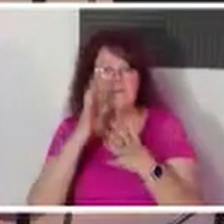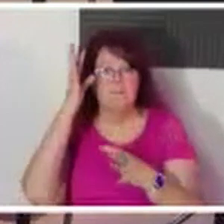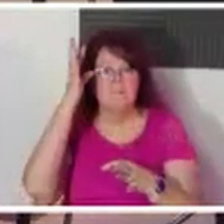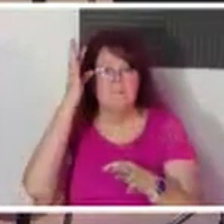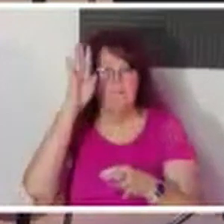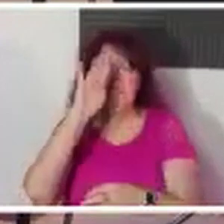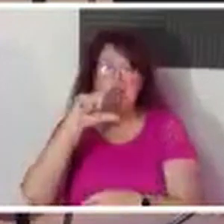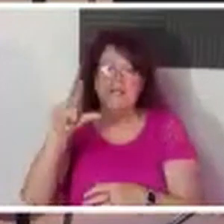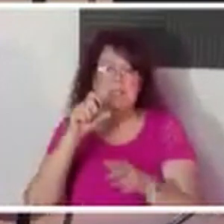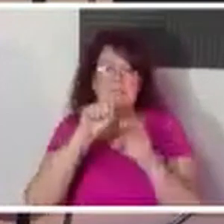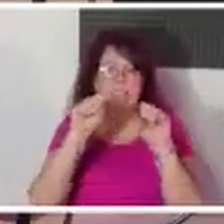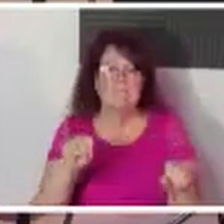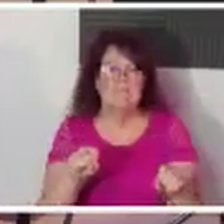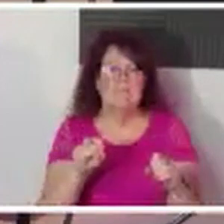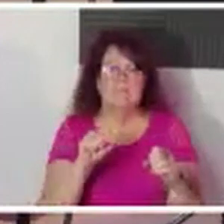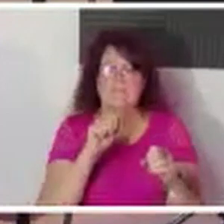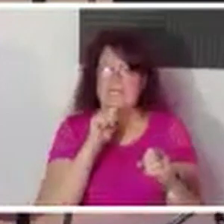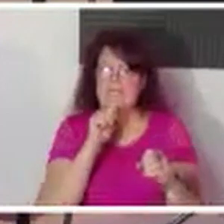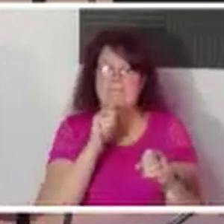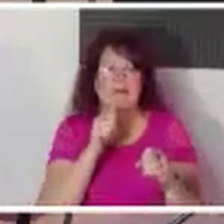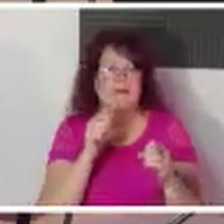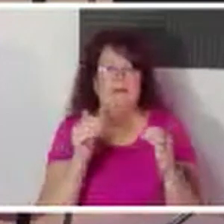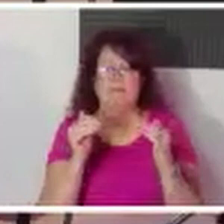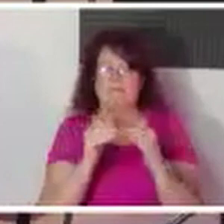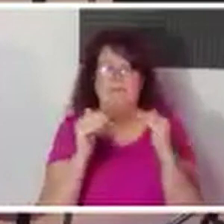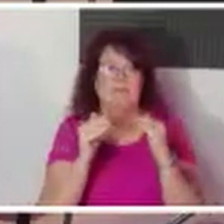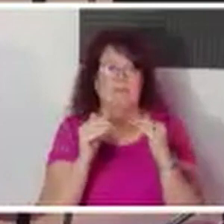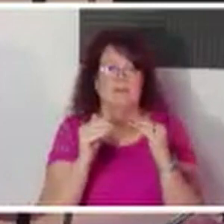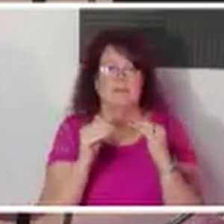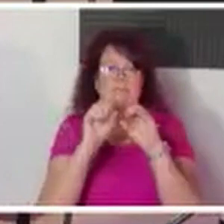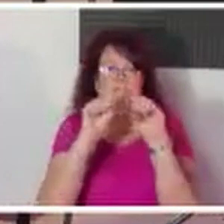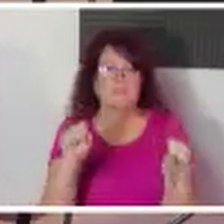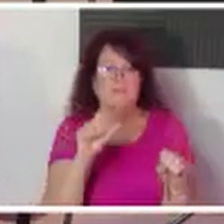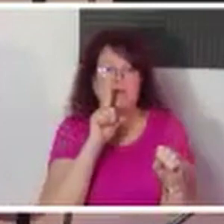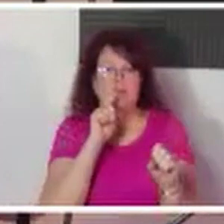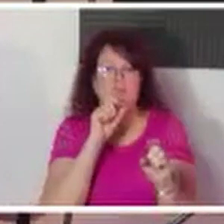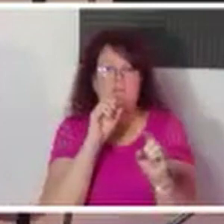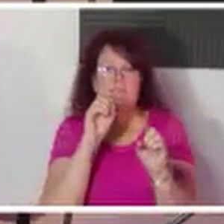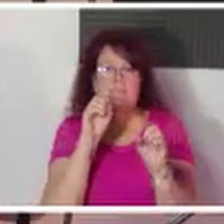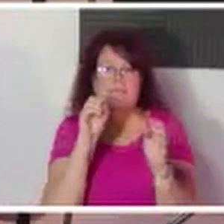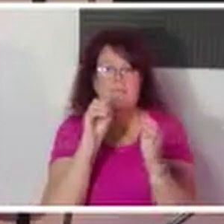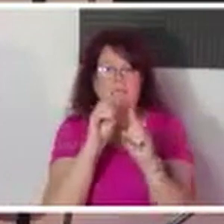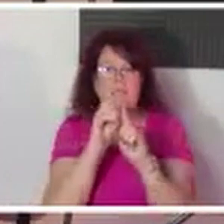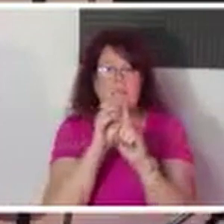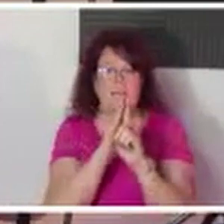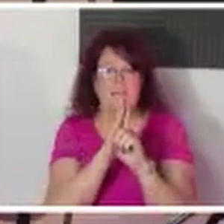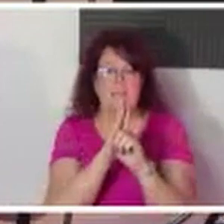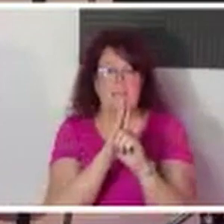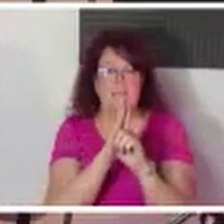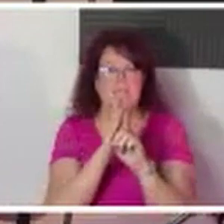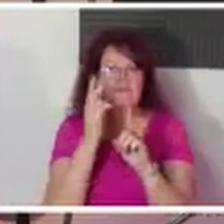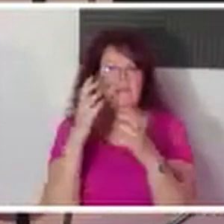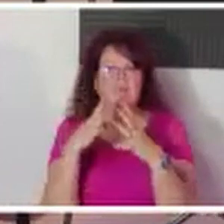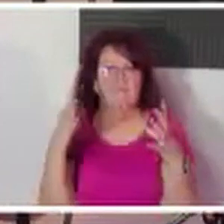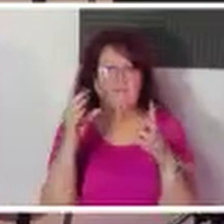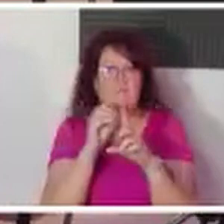as it exists now is not inherently just based on who it is impacting. So we see that it's having a much greater impact